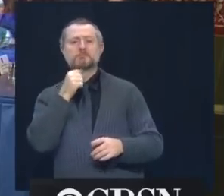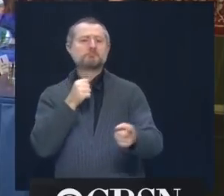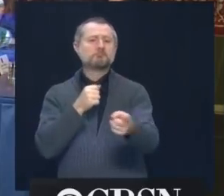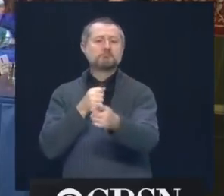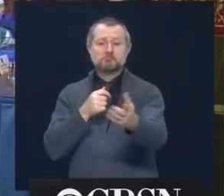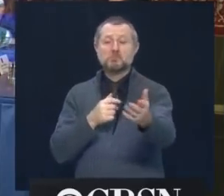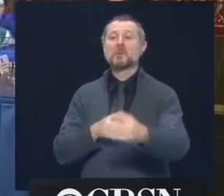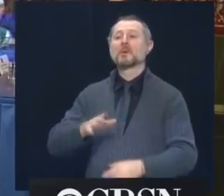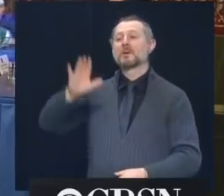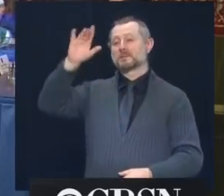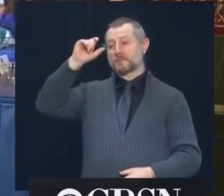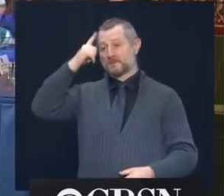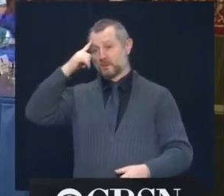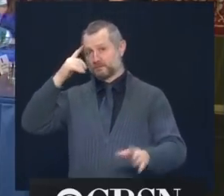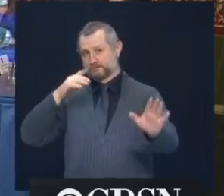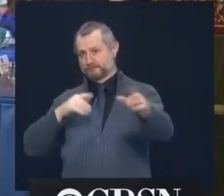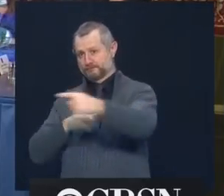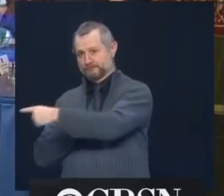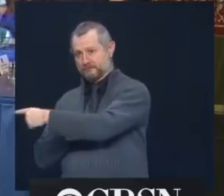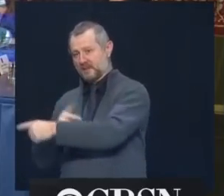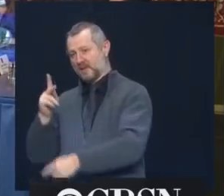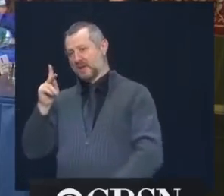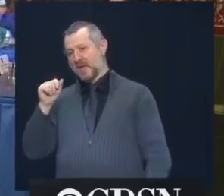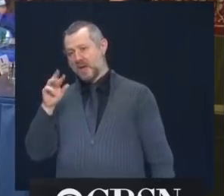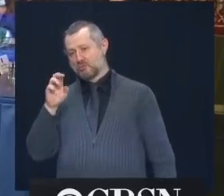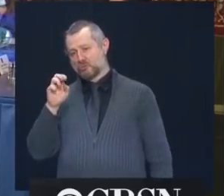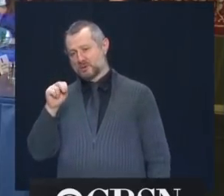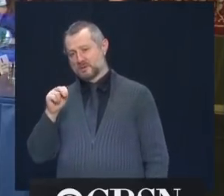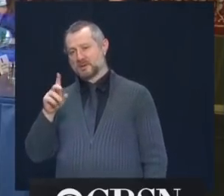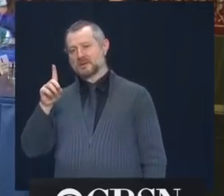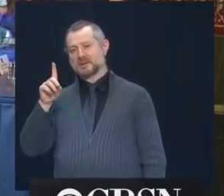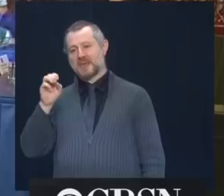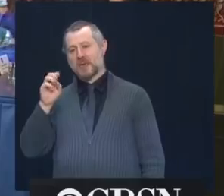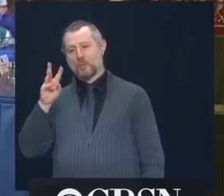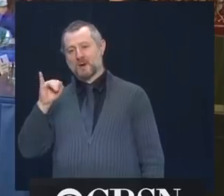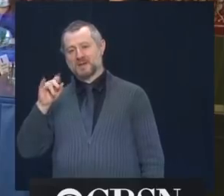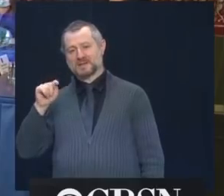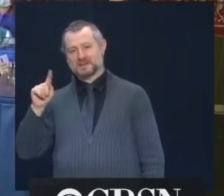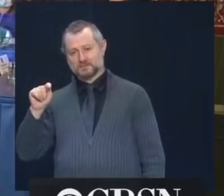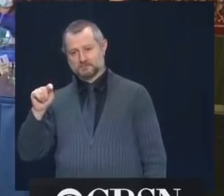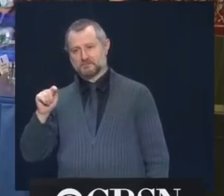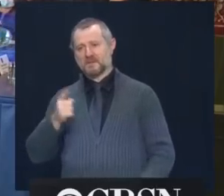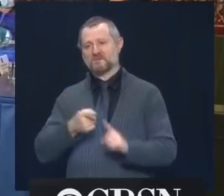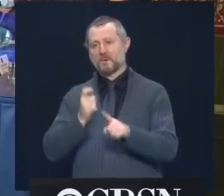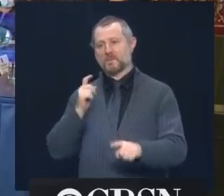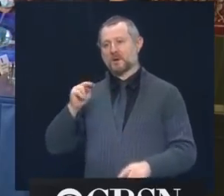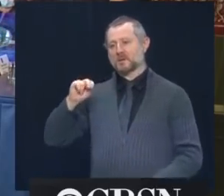Governor, you now have Karen DeWitt from New York Public Radio. Karen, your line is now open.